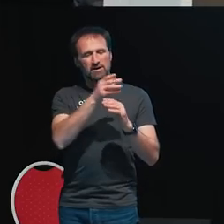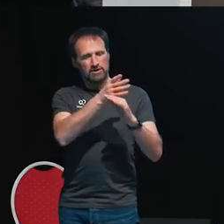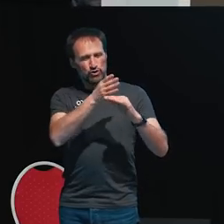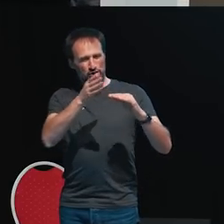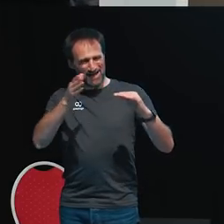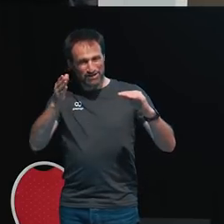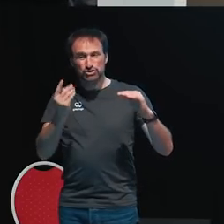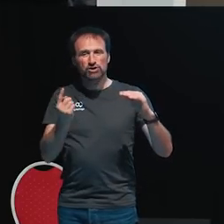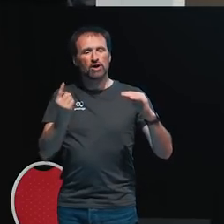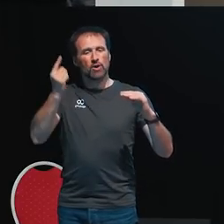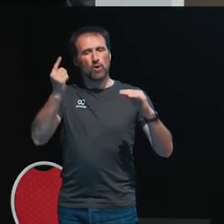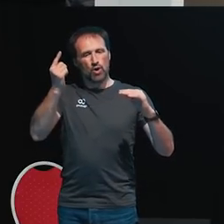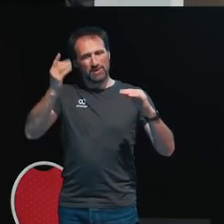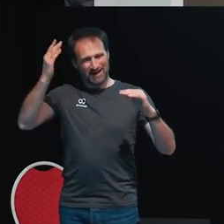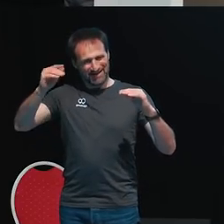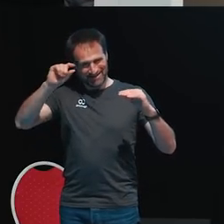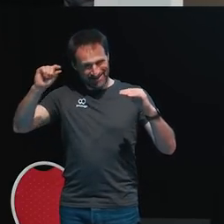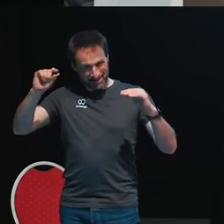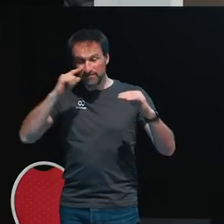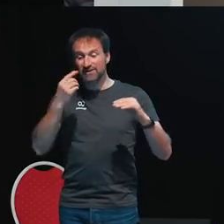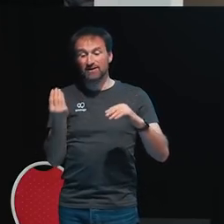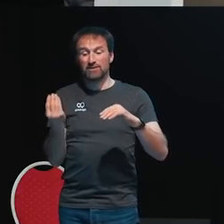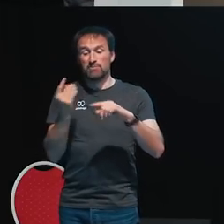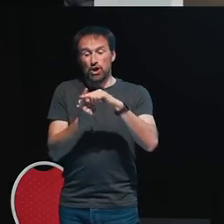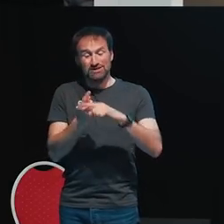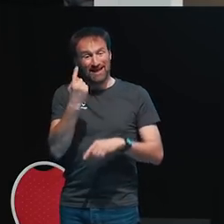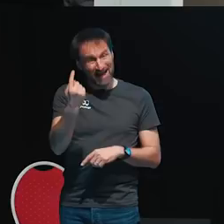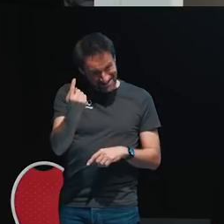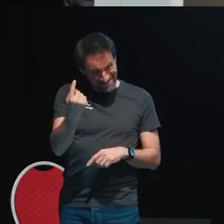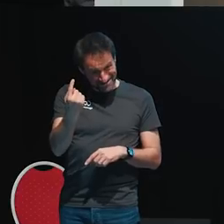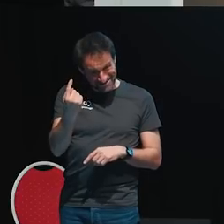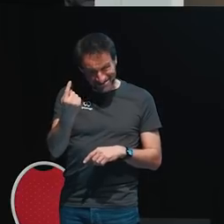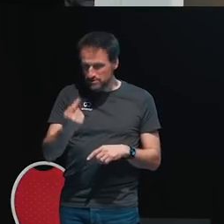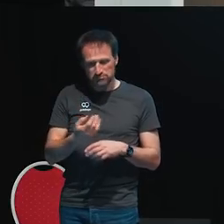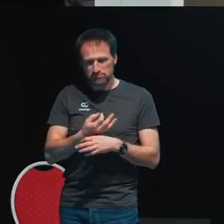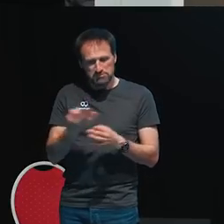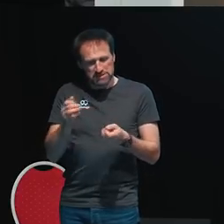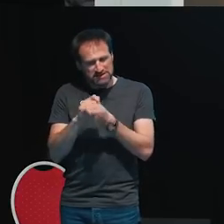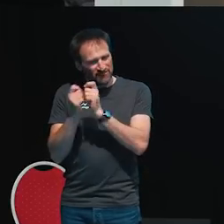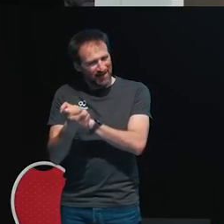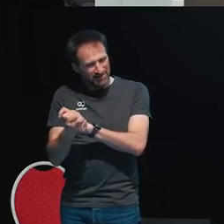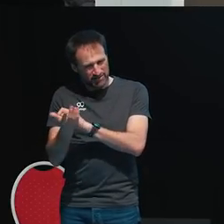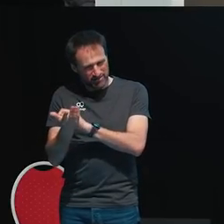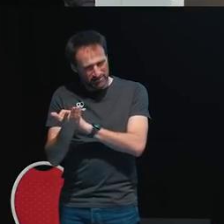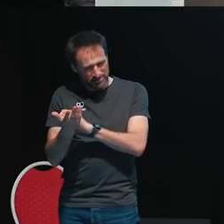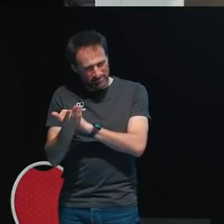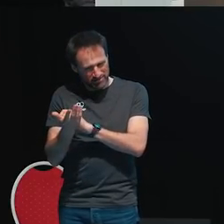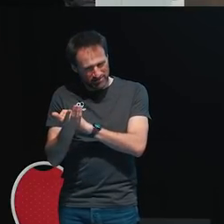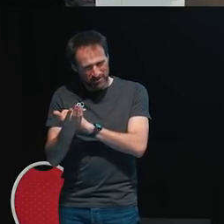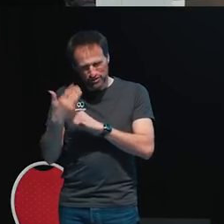range, and if we add one, nothing changes. So there is a hole after